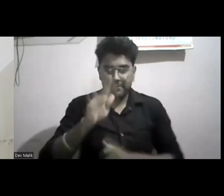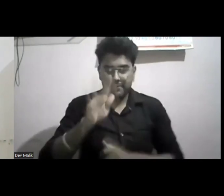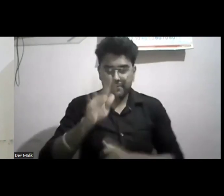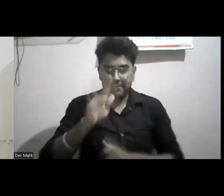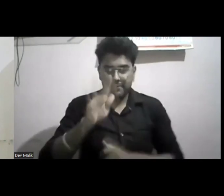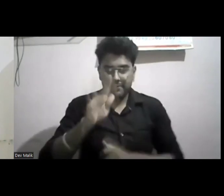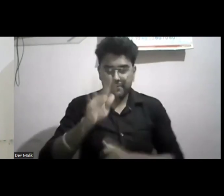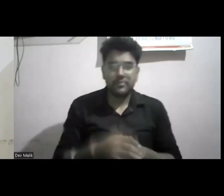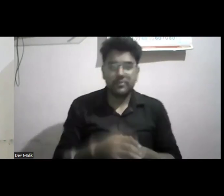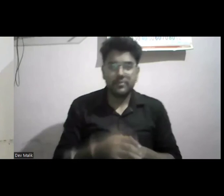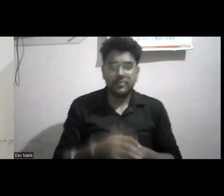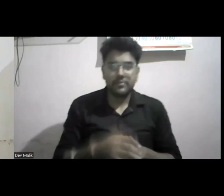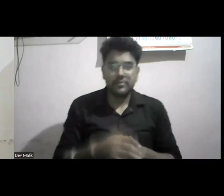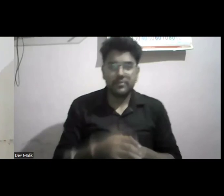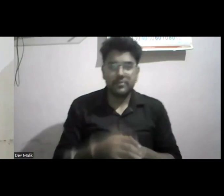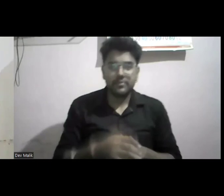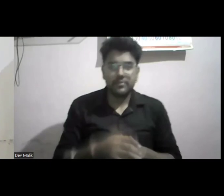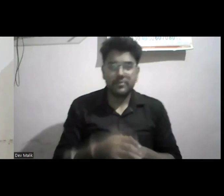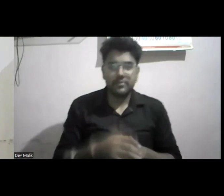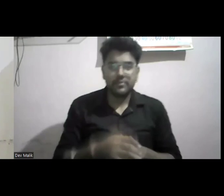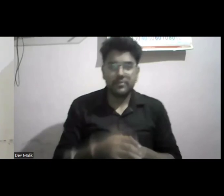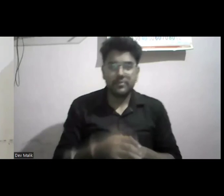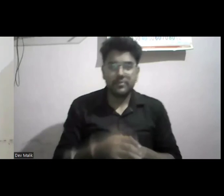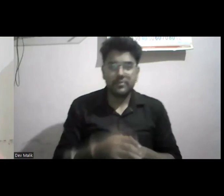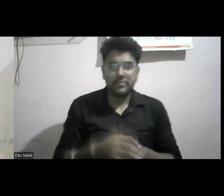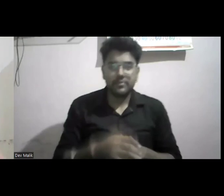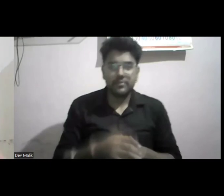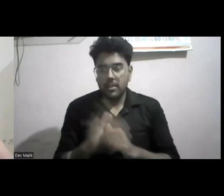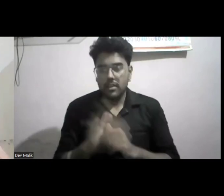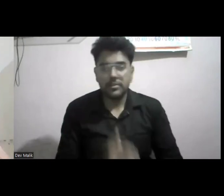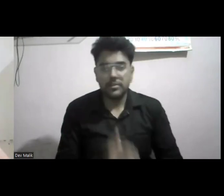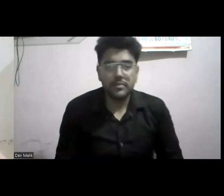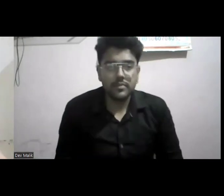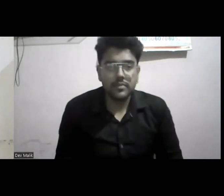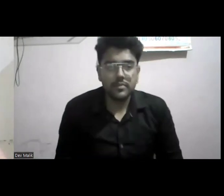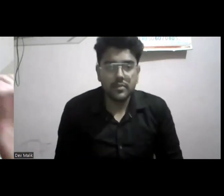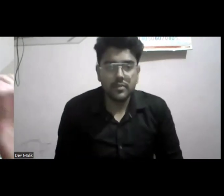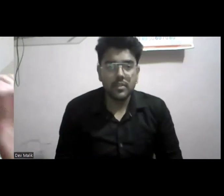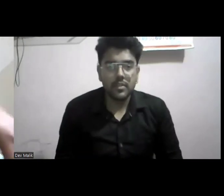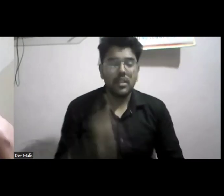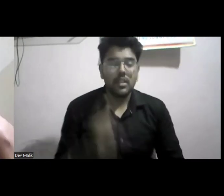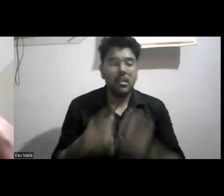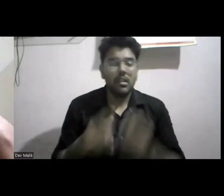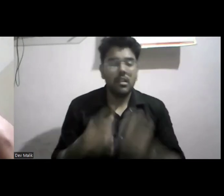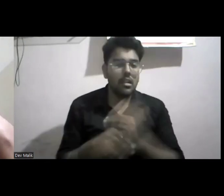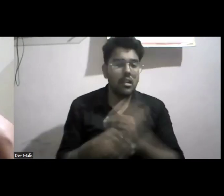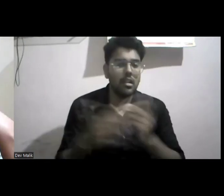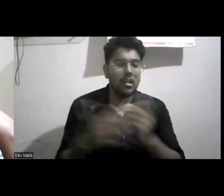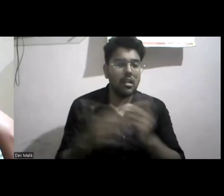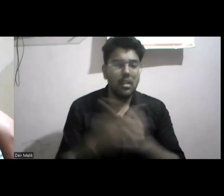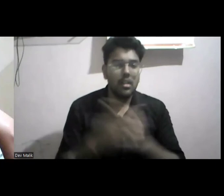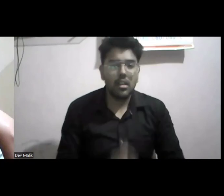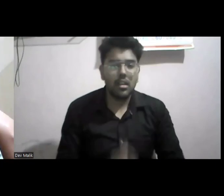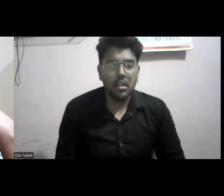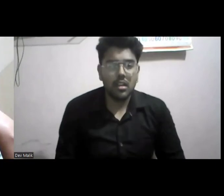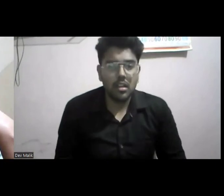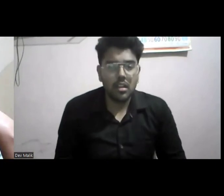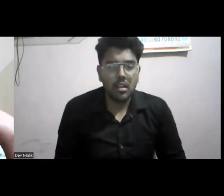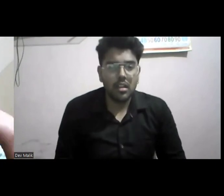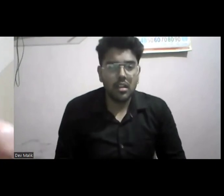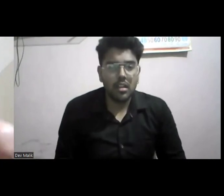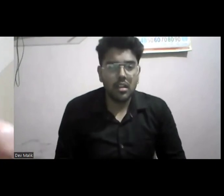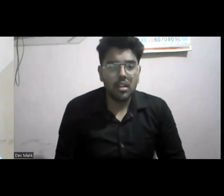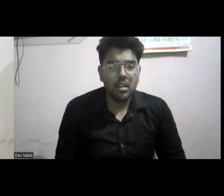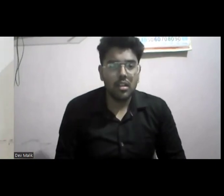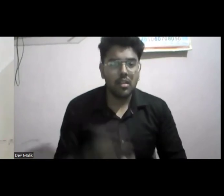madness. And then one more thing I want to add, that in urban areas, you have talked that mental